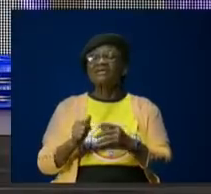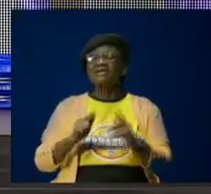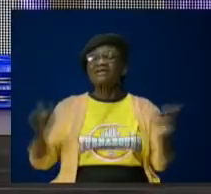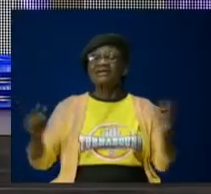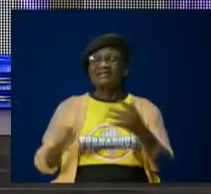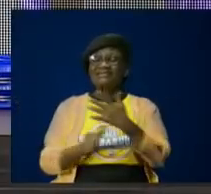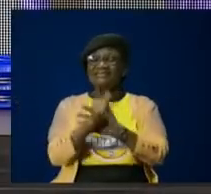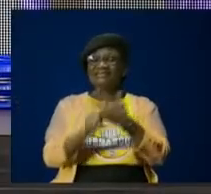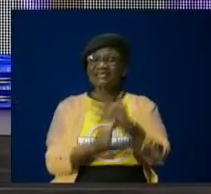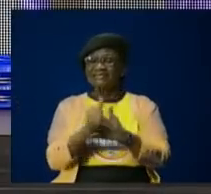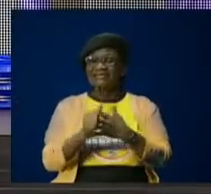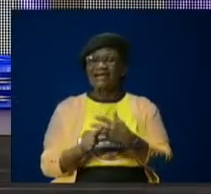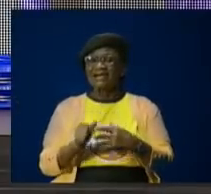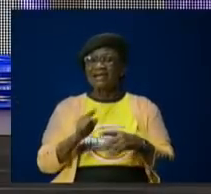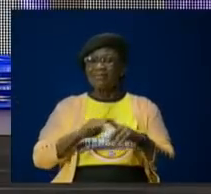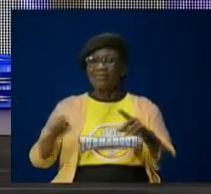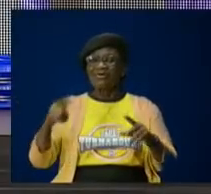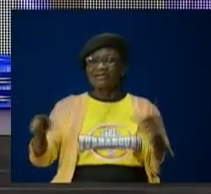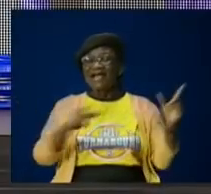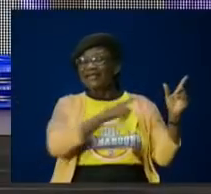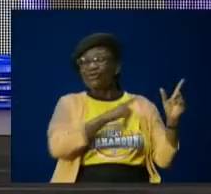But the Lord had risen,